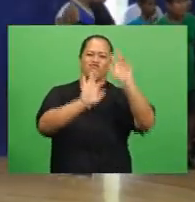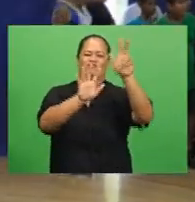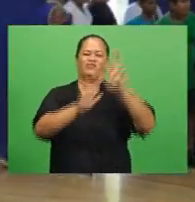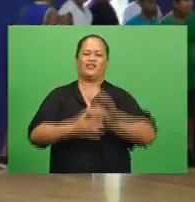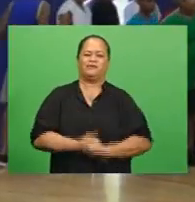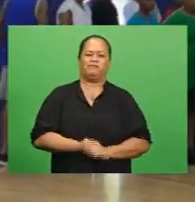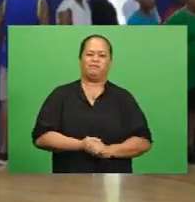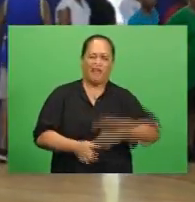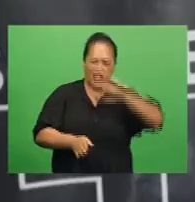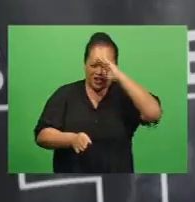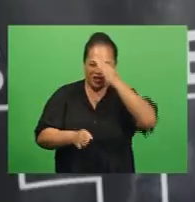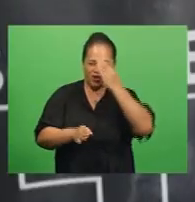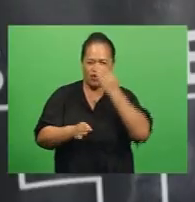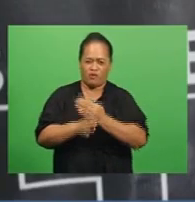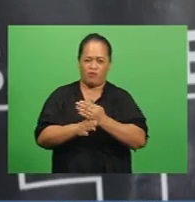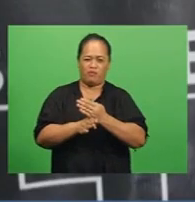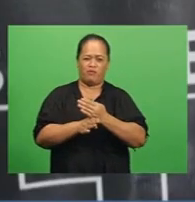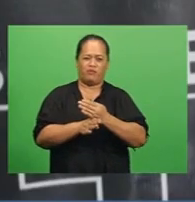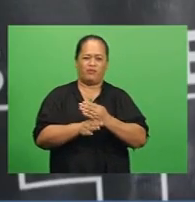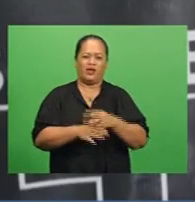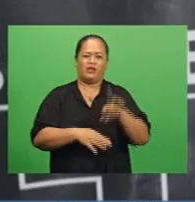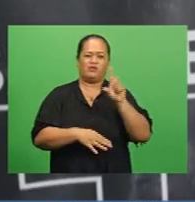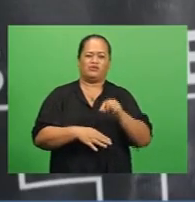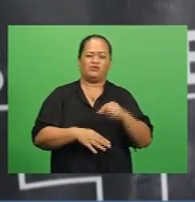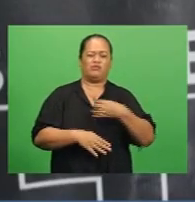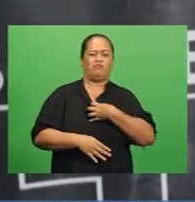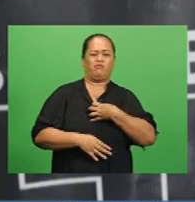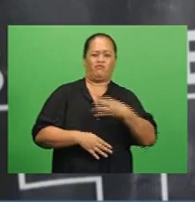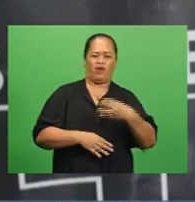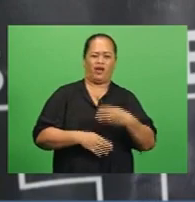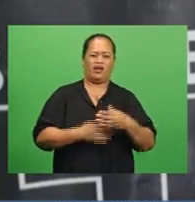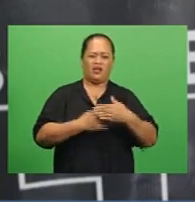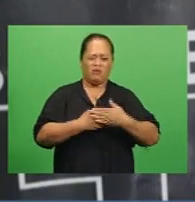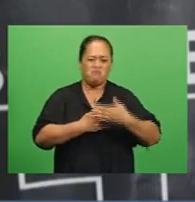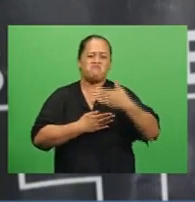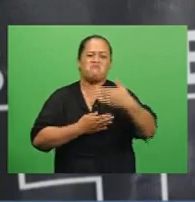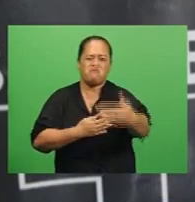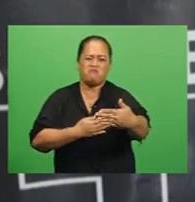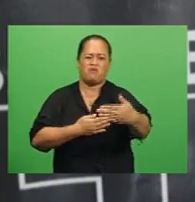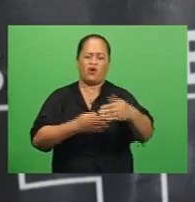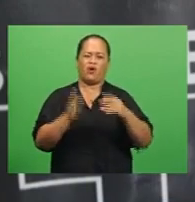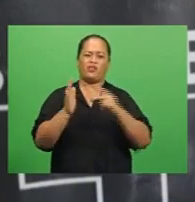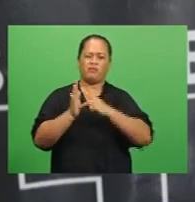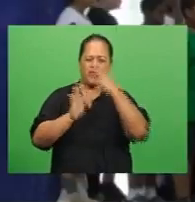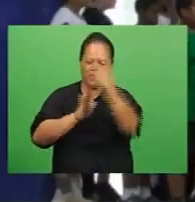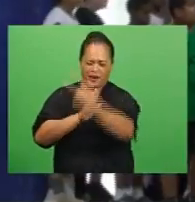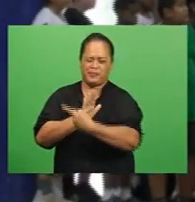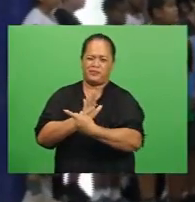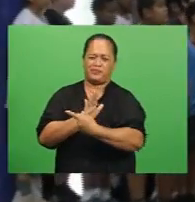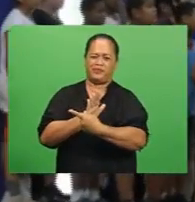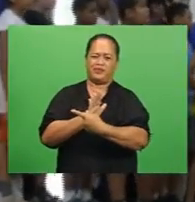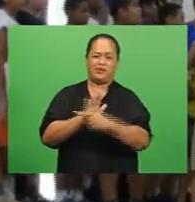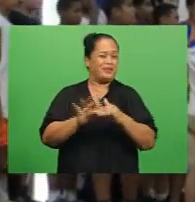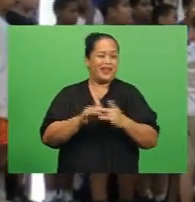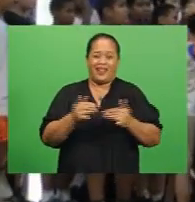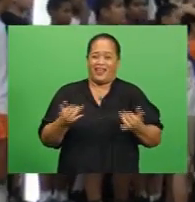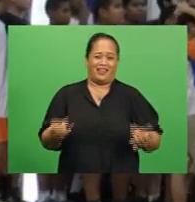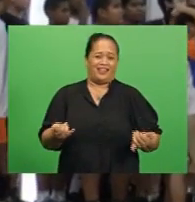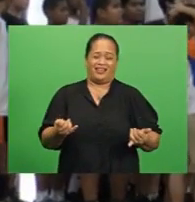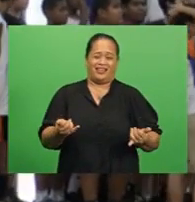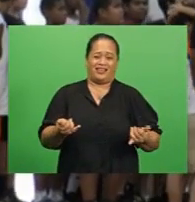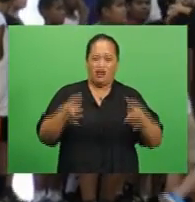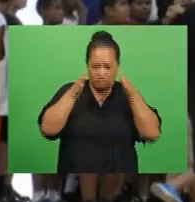to expand on our Bull Hoops program, but for now we are quite focused on providing an